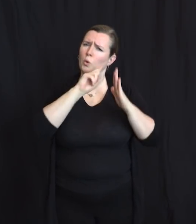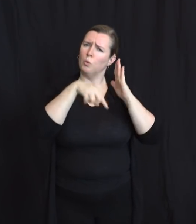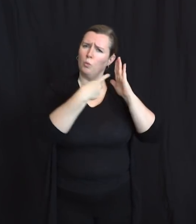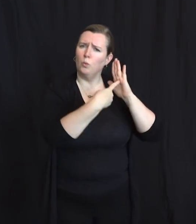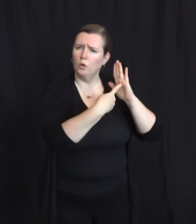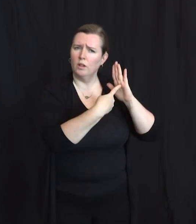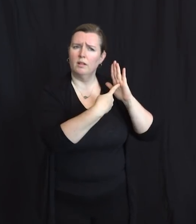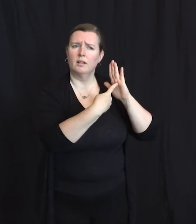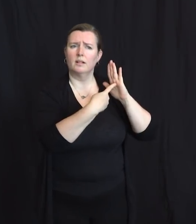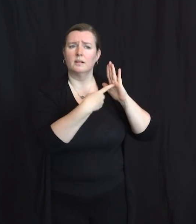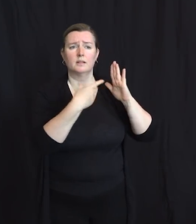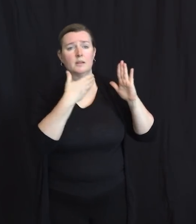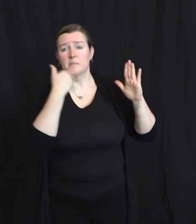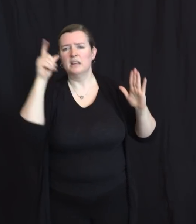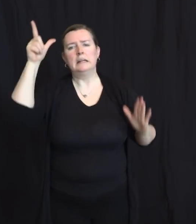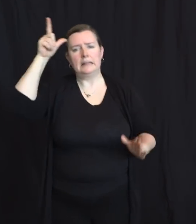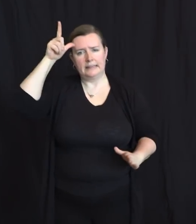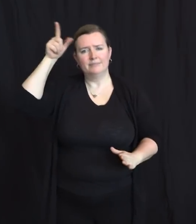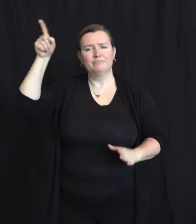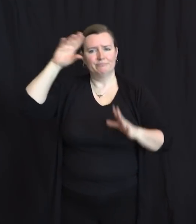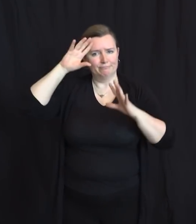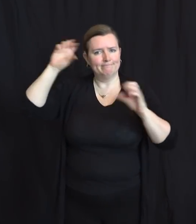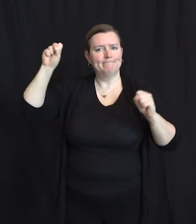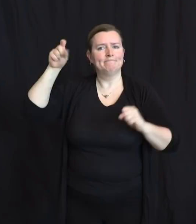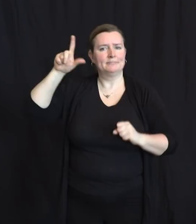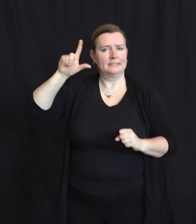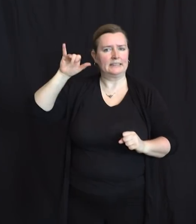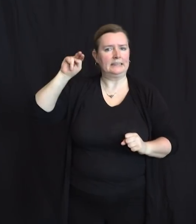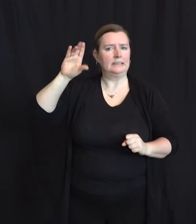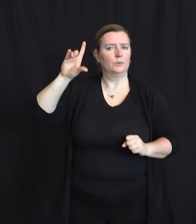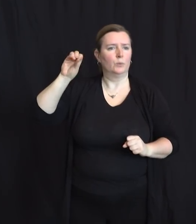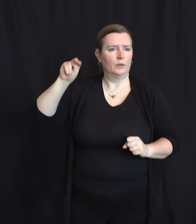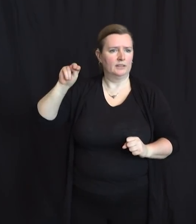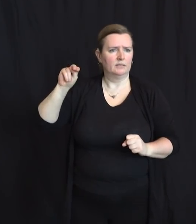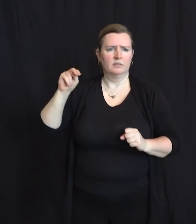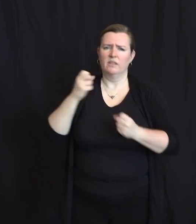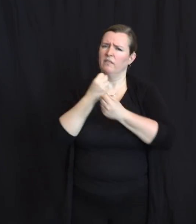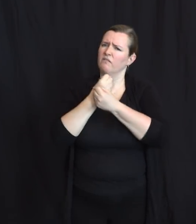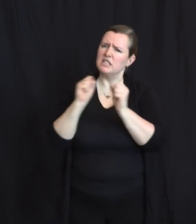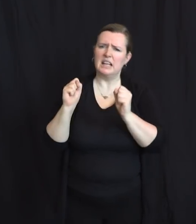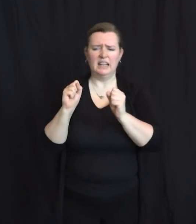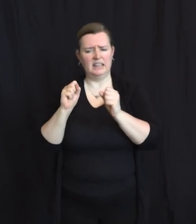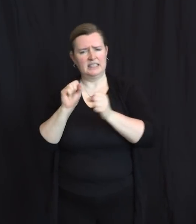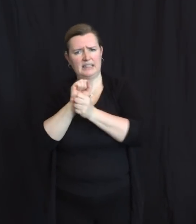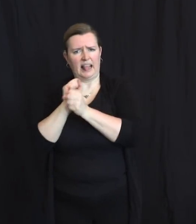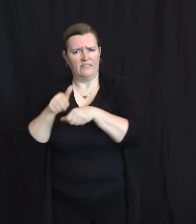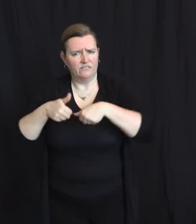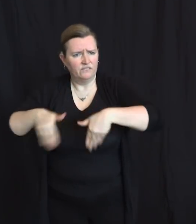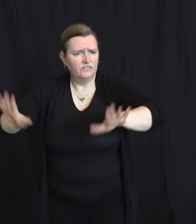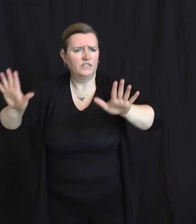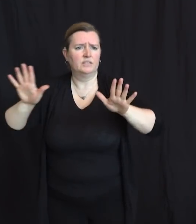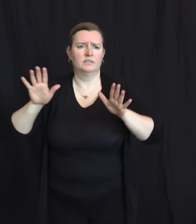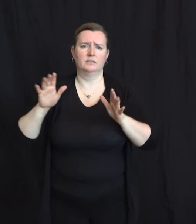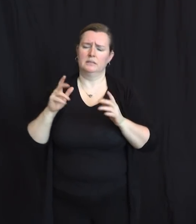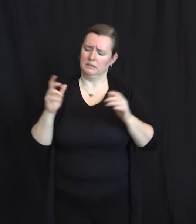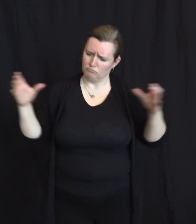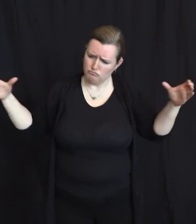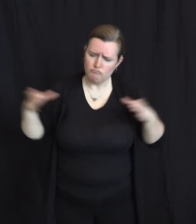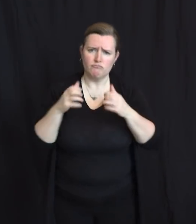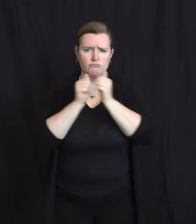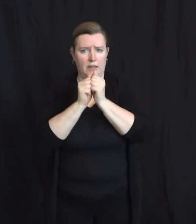Lincoln? What better, who freed the slaves, who kept our country together in Civil War, or Theodore